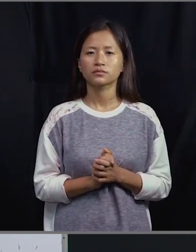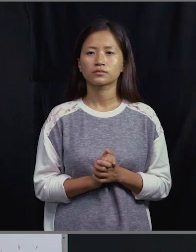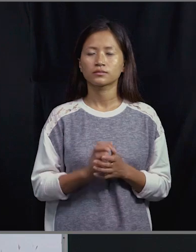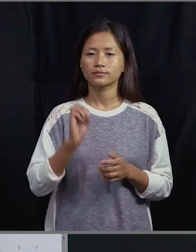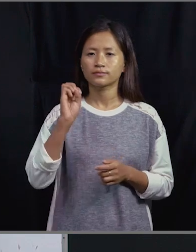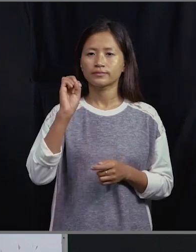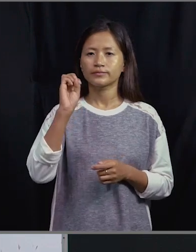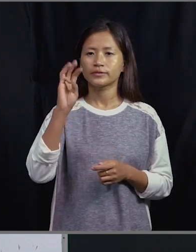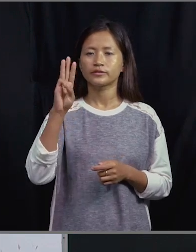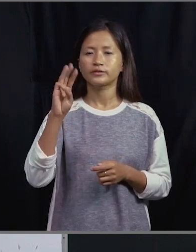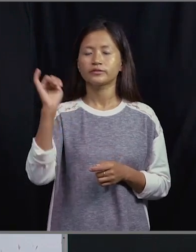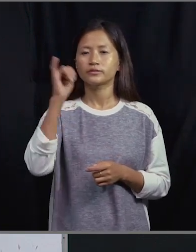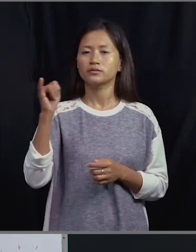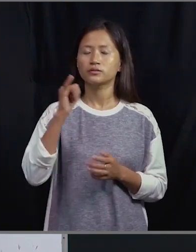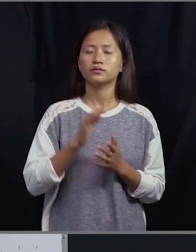36.